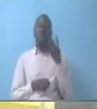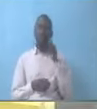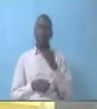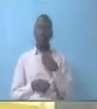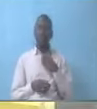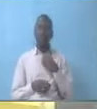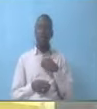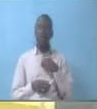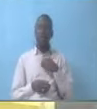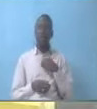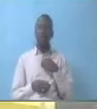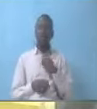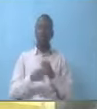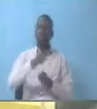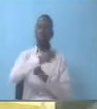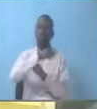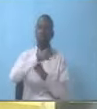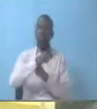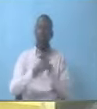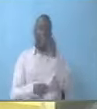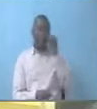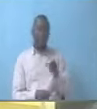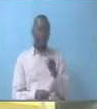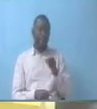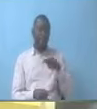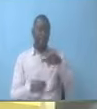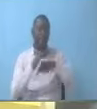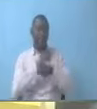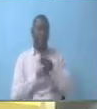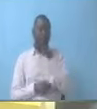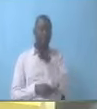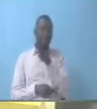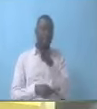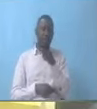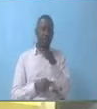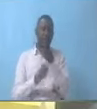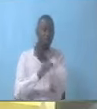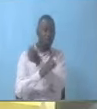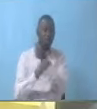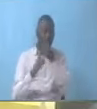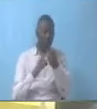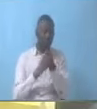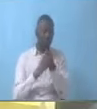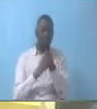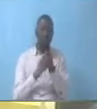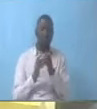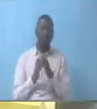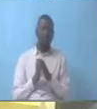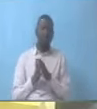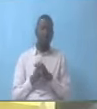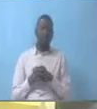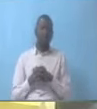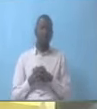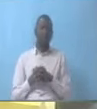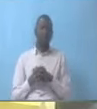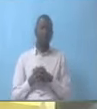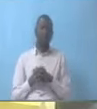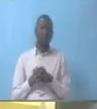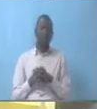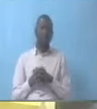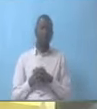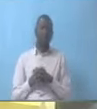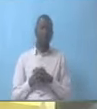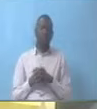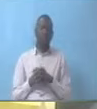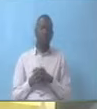situation. Way na bu fekkone nak ma ngi doon di nek nak di lo defal nit. I would have relied on the many decisions made by Lord